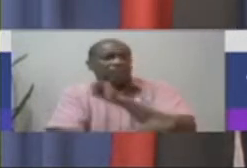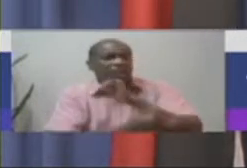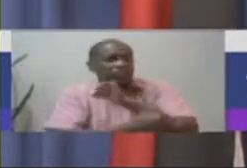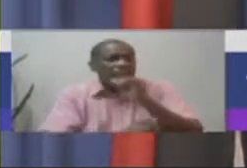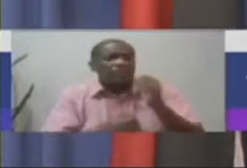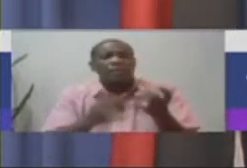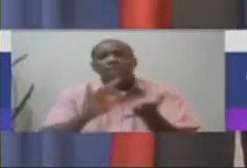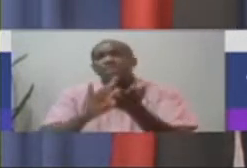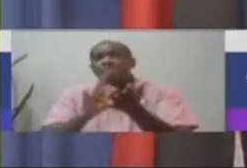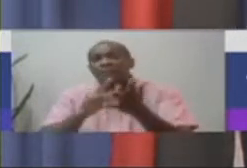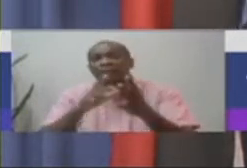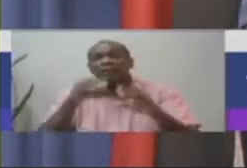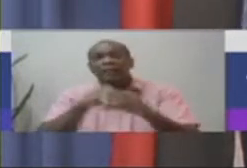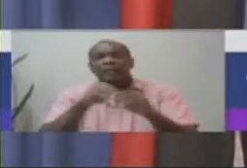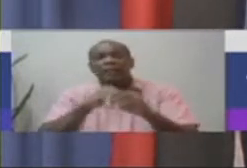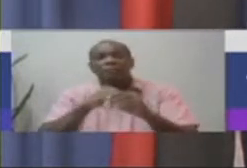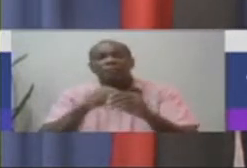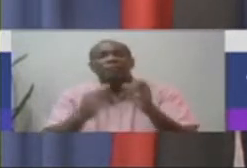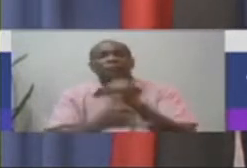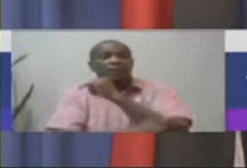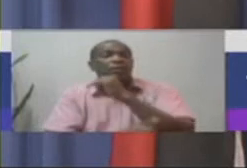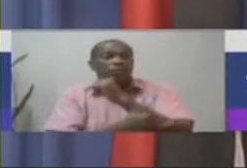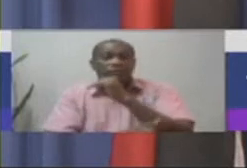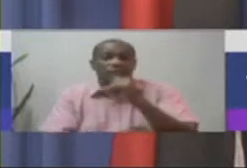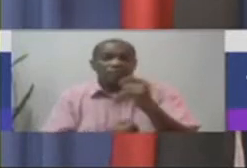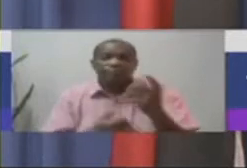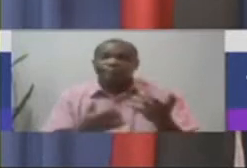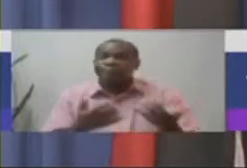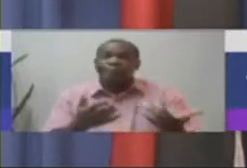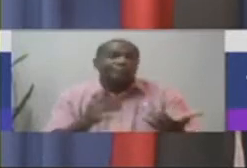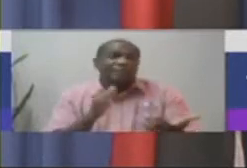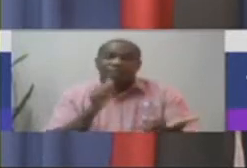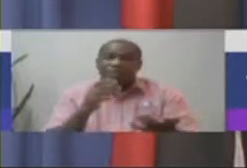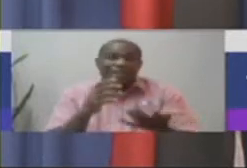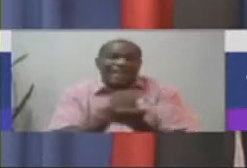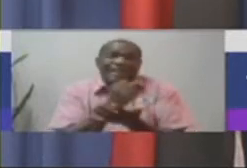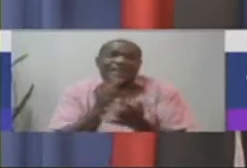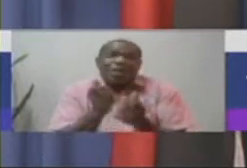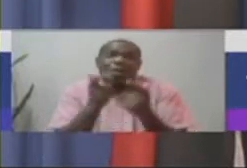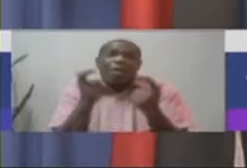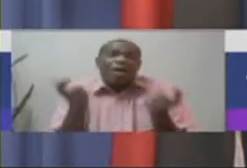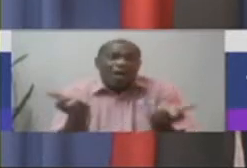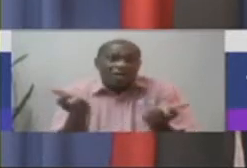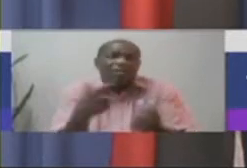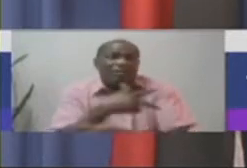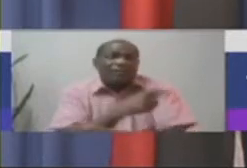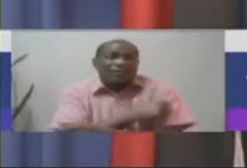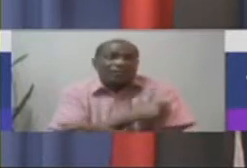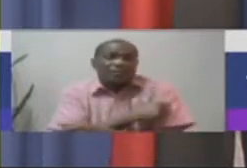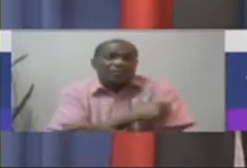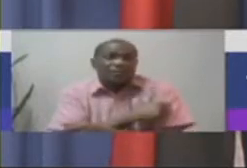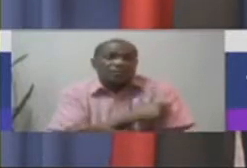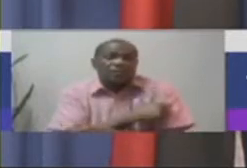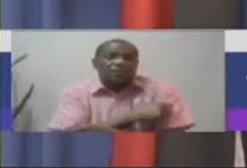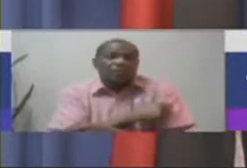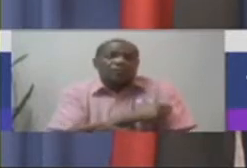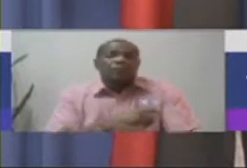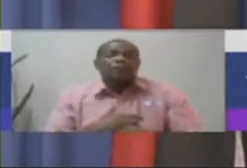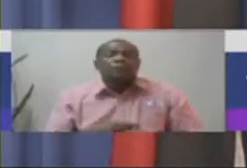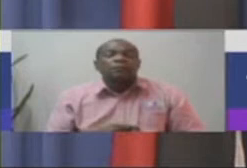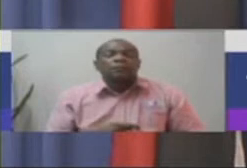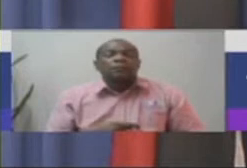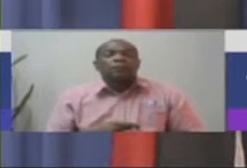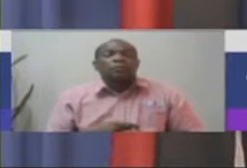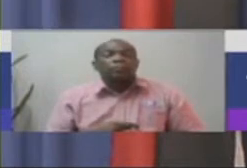that have been produced. And of course, notwithstanding the G7 commitments last week that